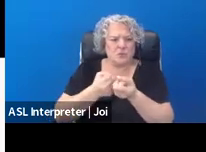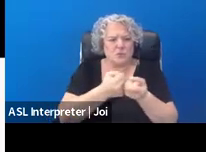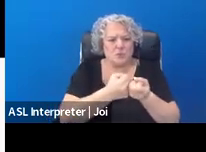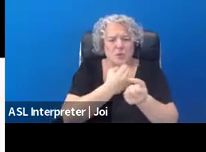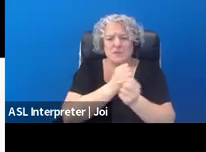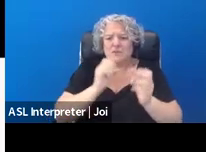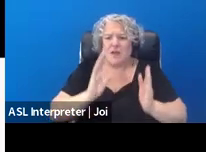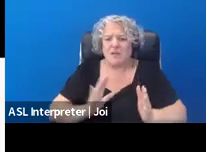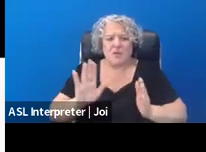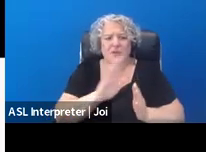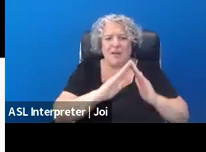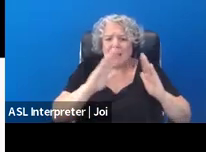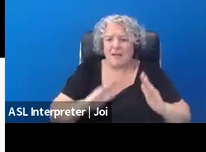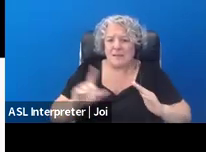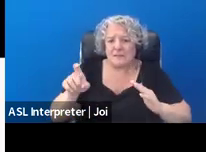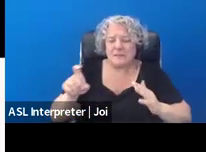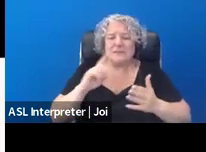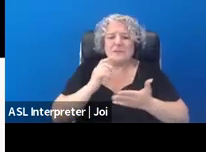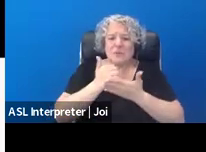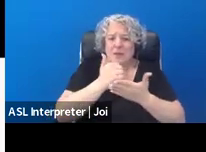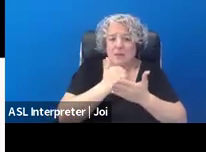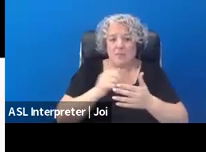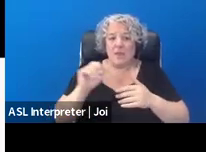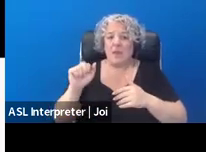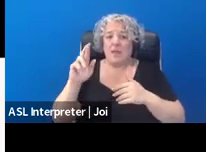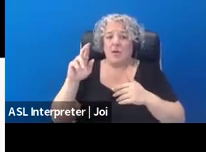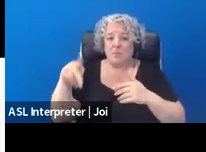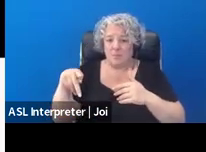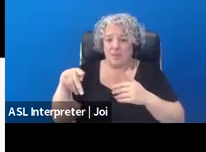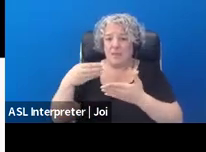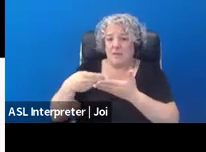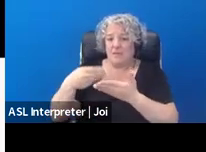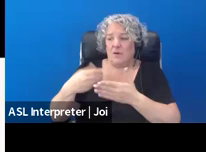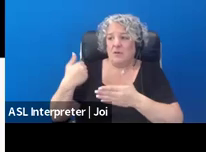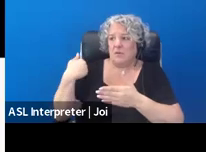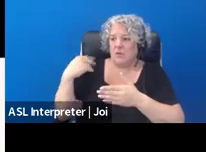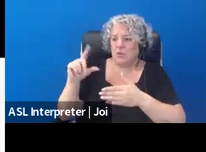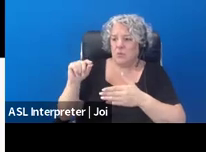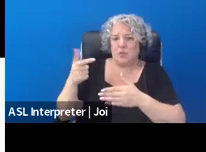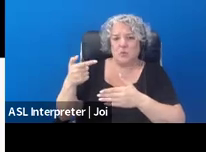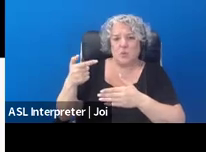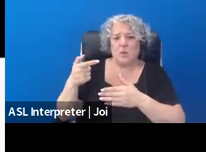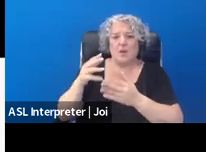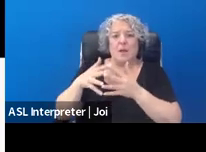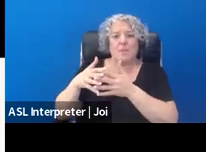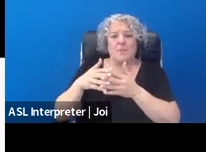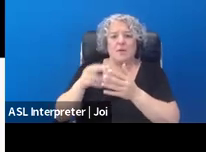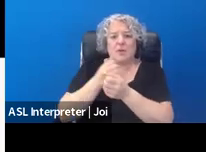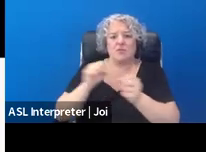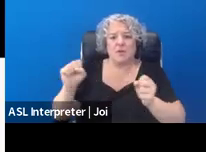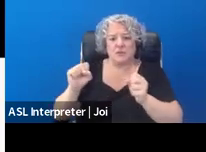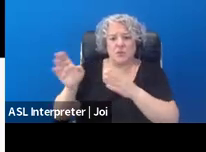housing needs. We're talking about the ARP funds from the 2021 American Rescue Plan